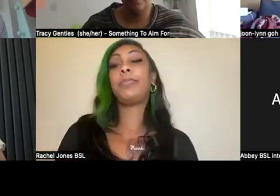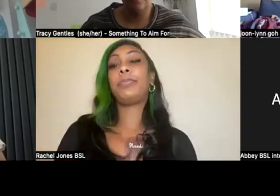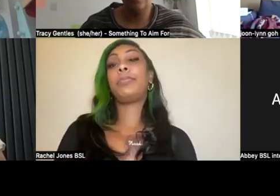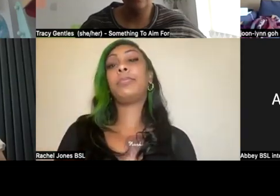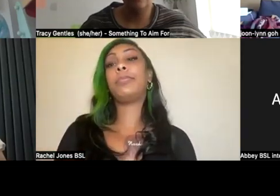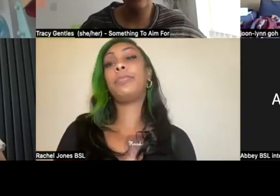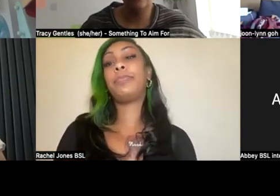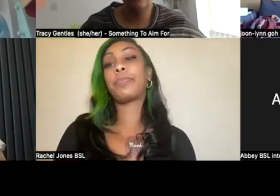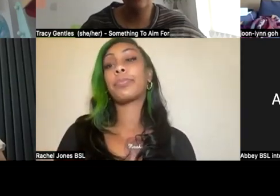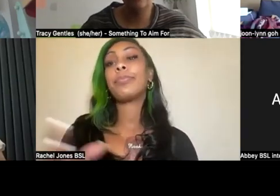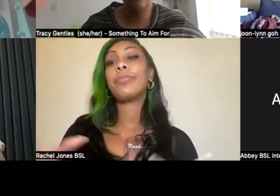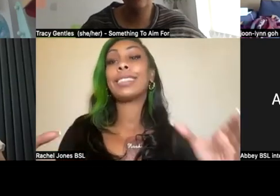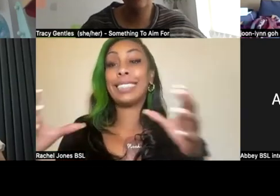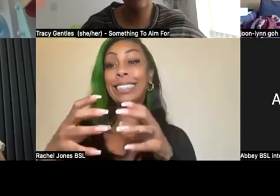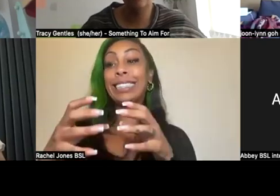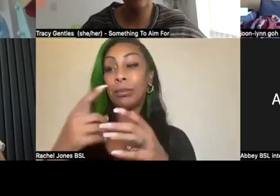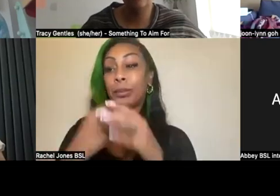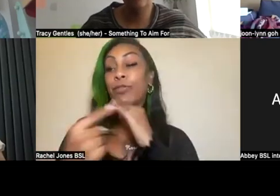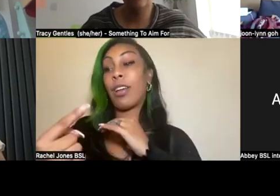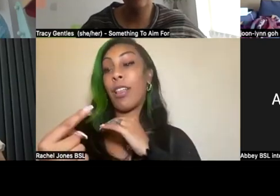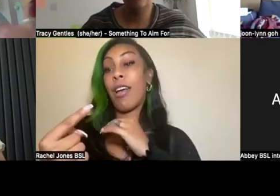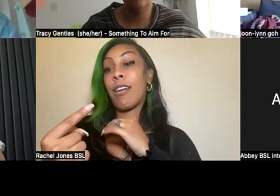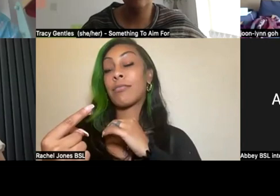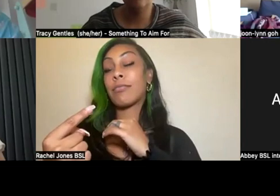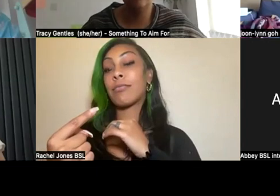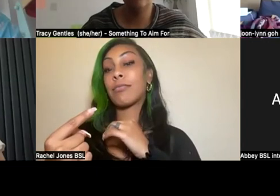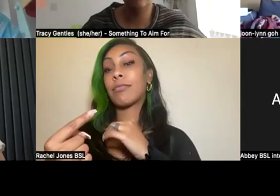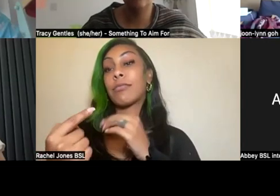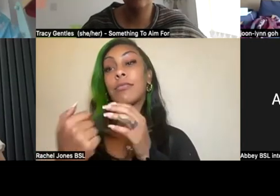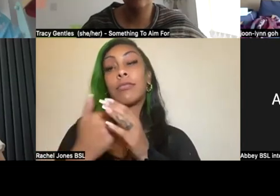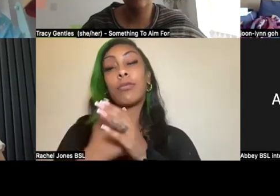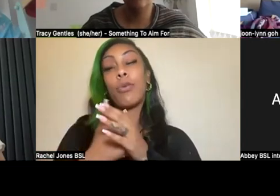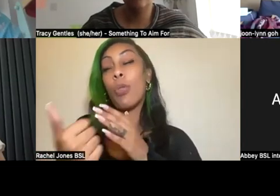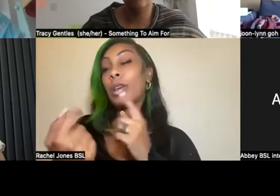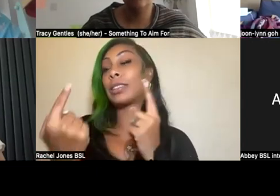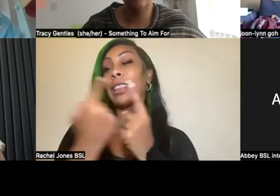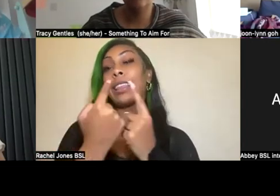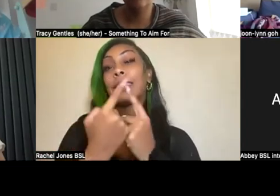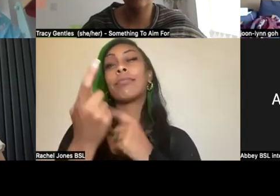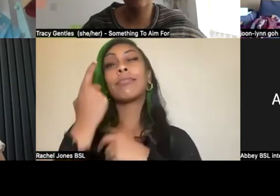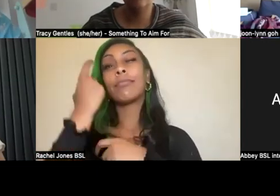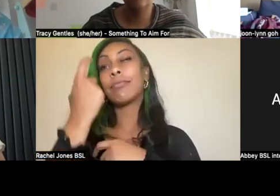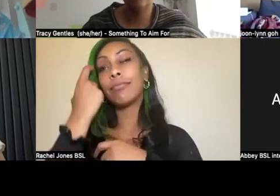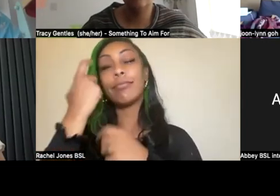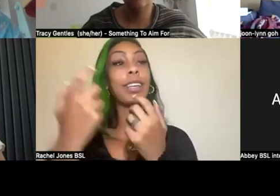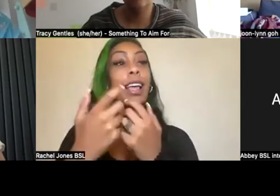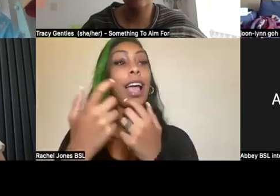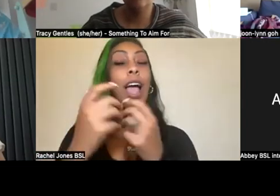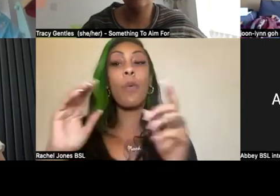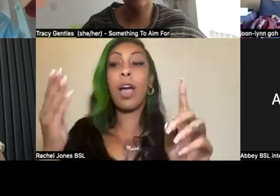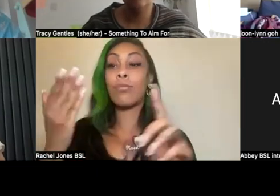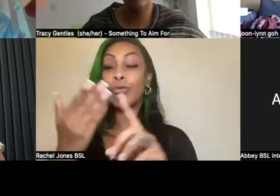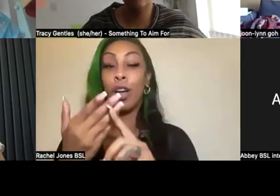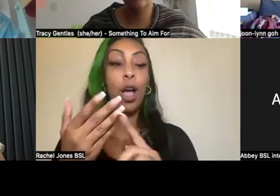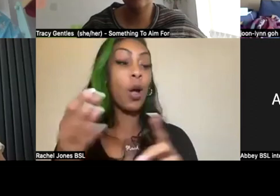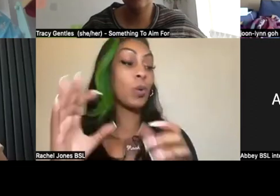We're a team of freelancers ourselves, and I think there's always things to consider around how we approach engagements with